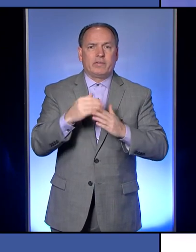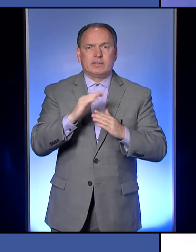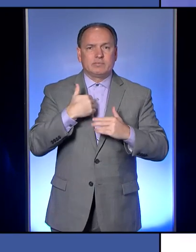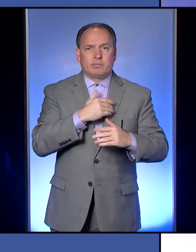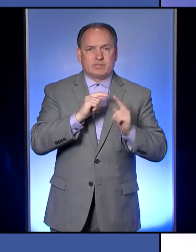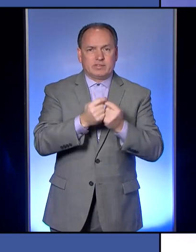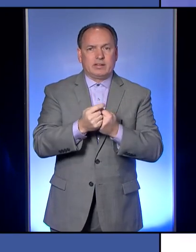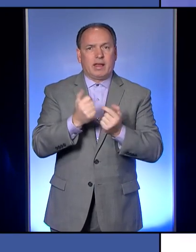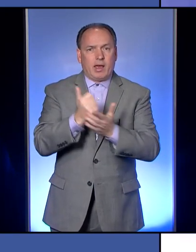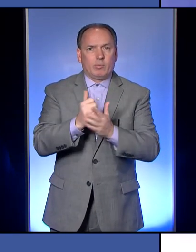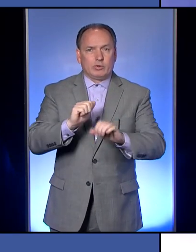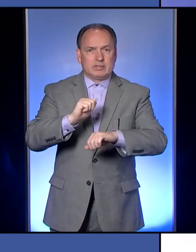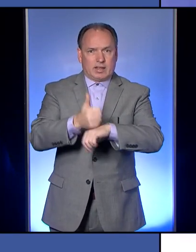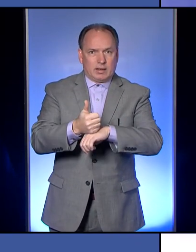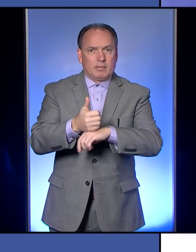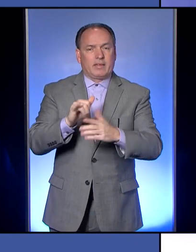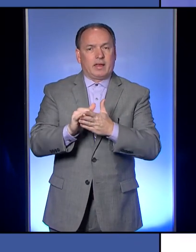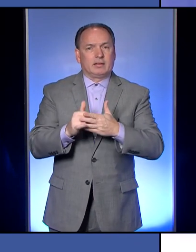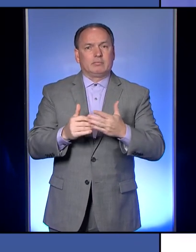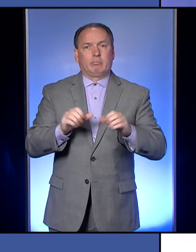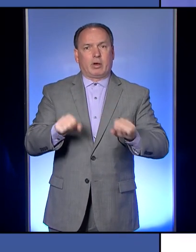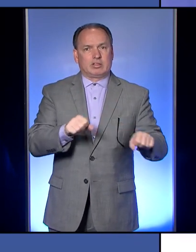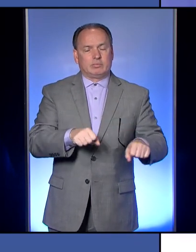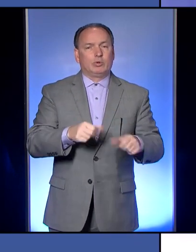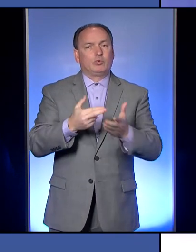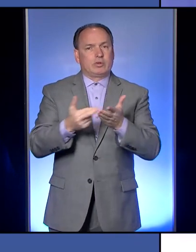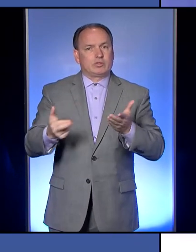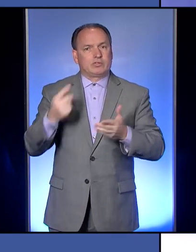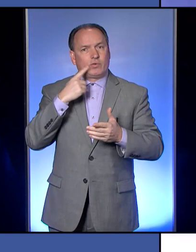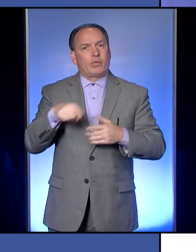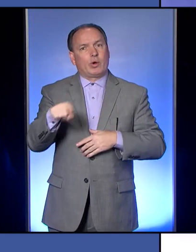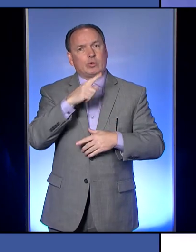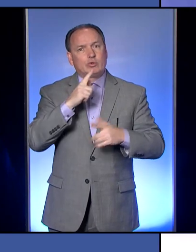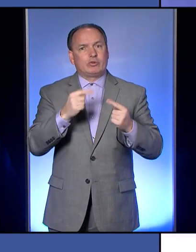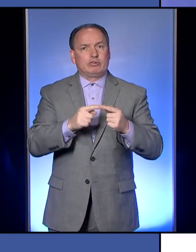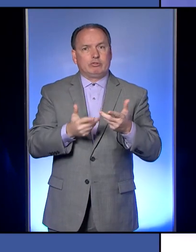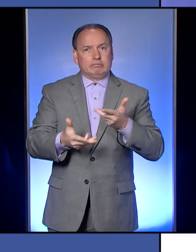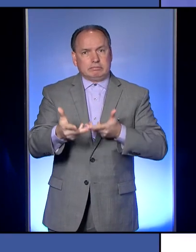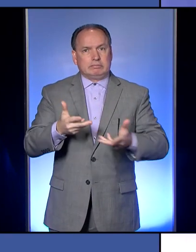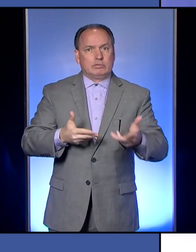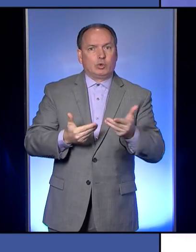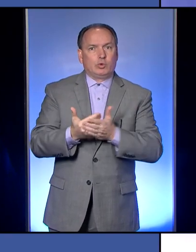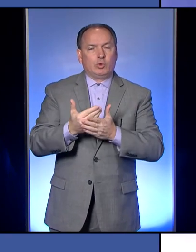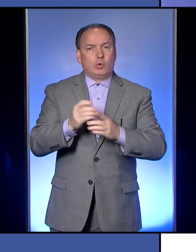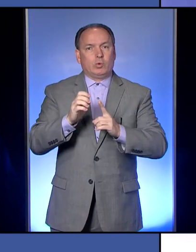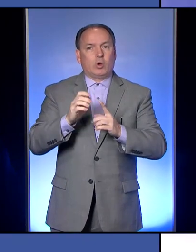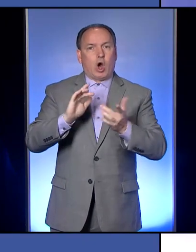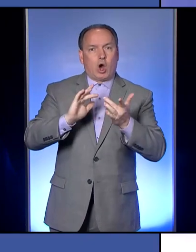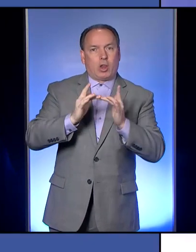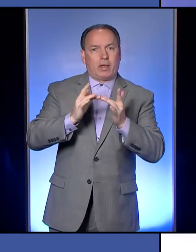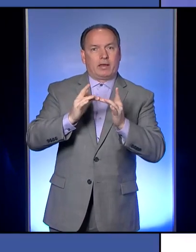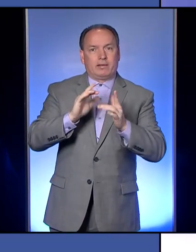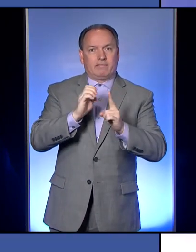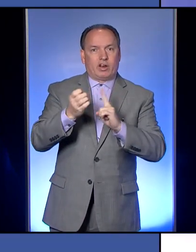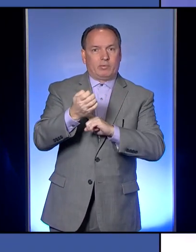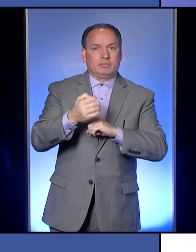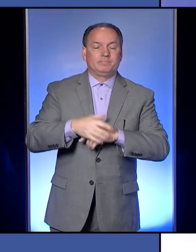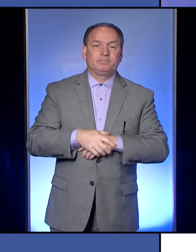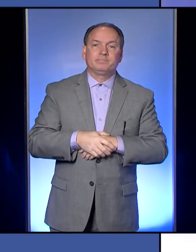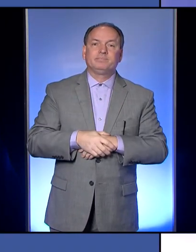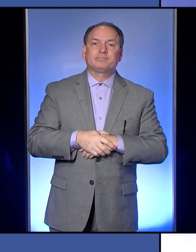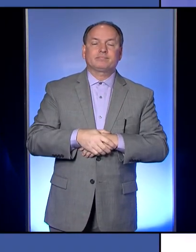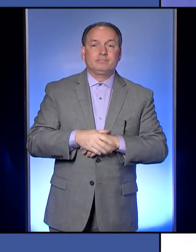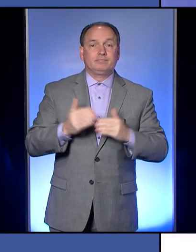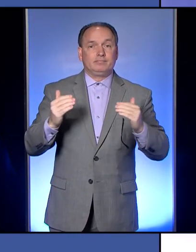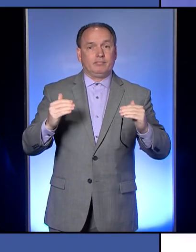helped make this possible. It's going to be a great resource for those who are trying to navigate this new world. Our environmental